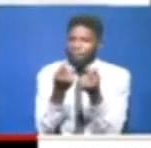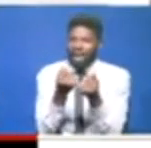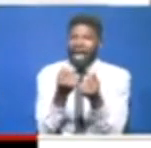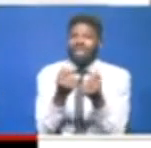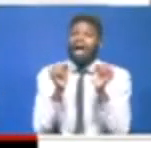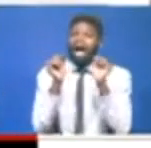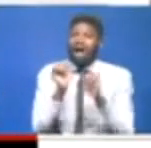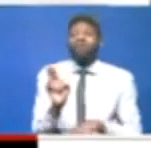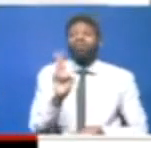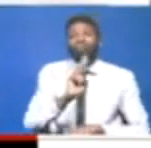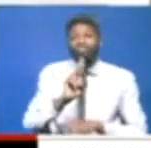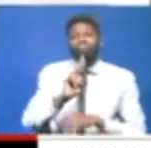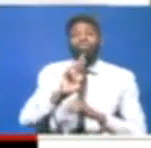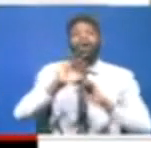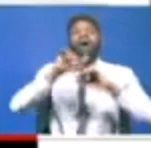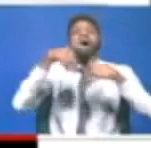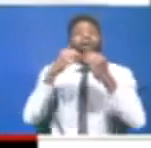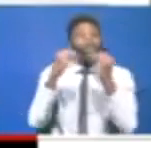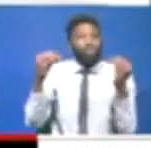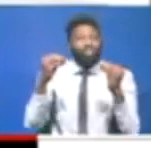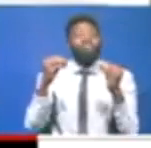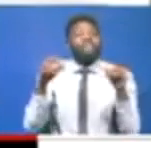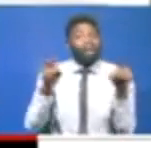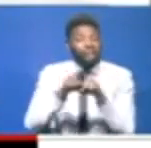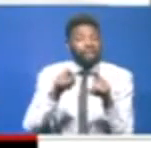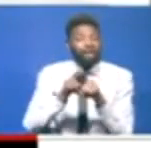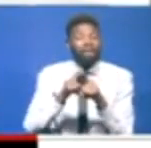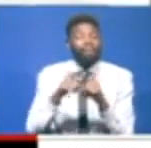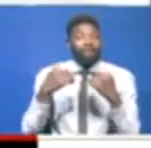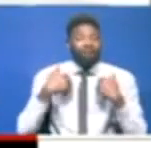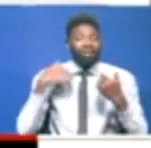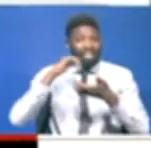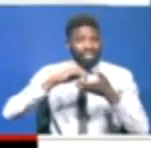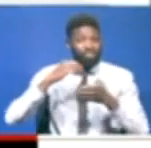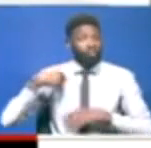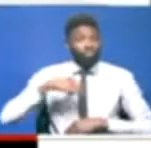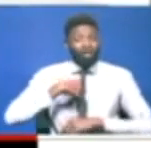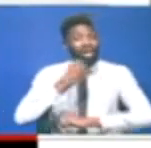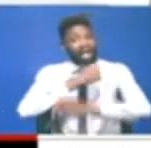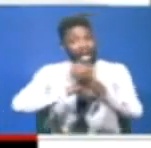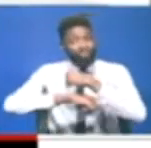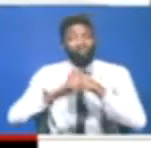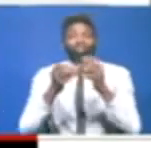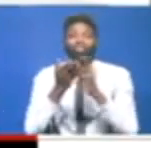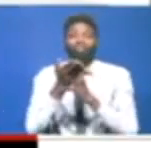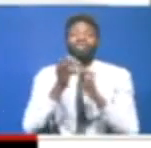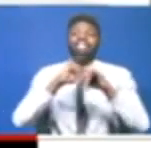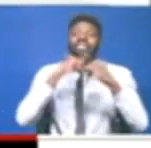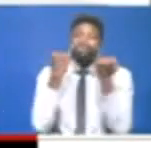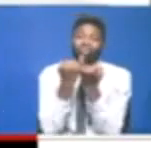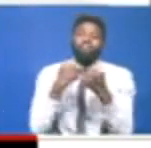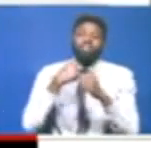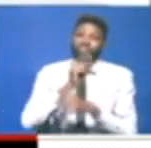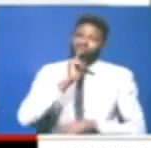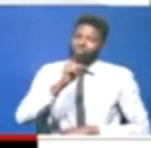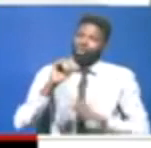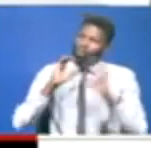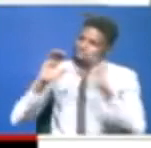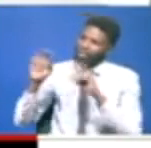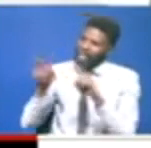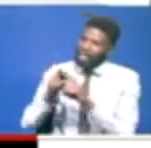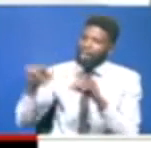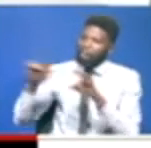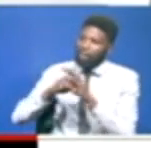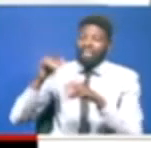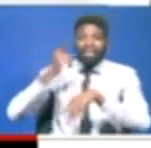engagement that they're doing, and we are doing that through the institute to ensure that they communicate that information to the members, and also as we do the member education